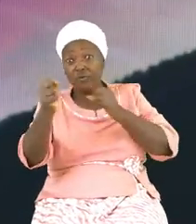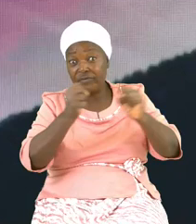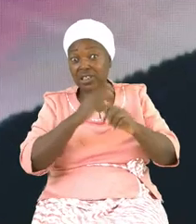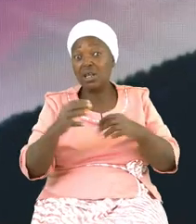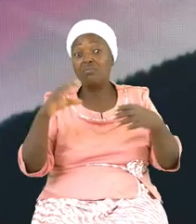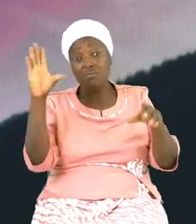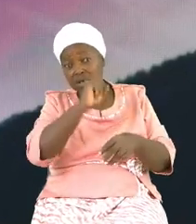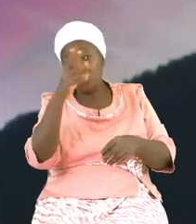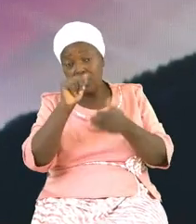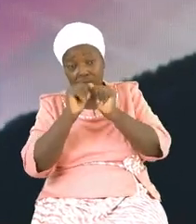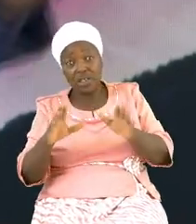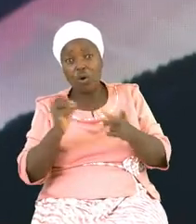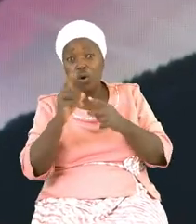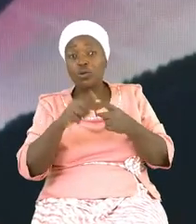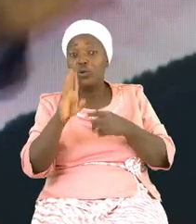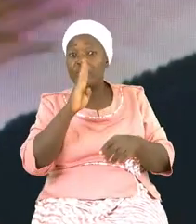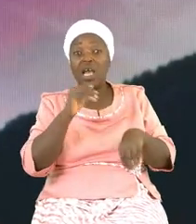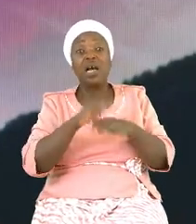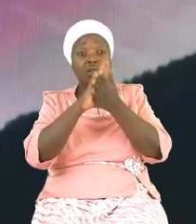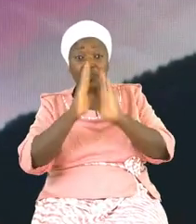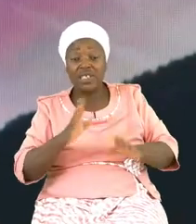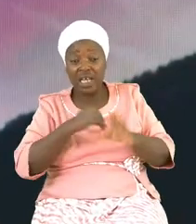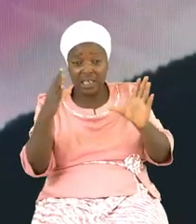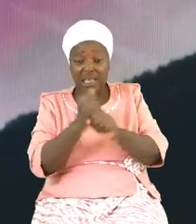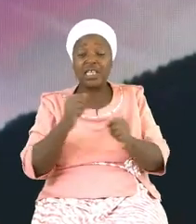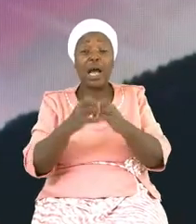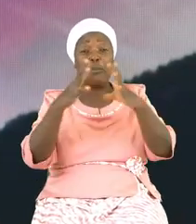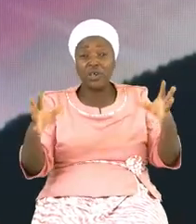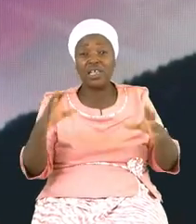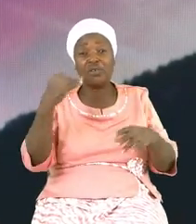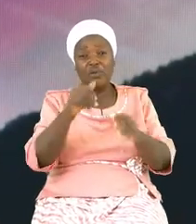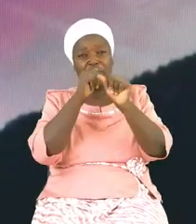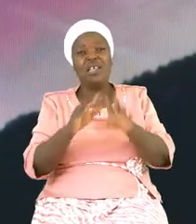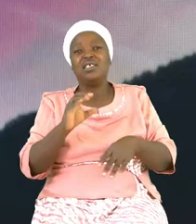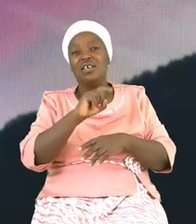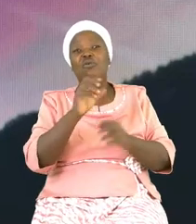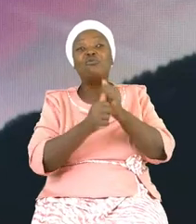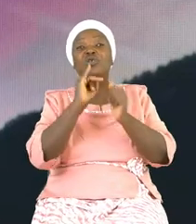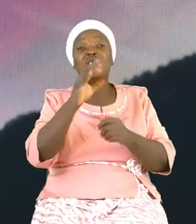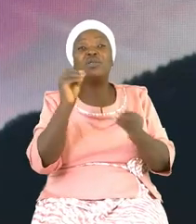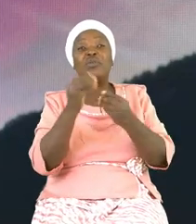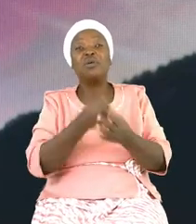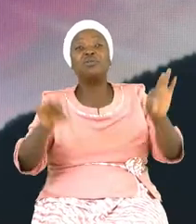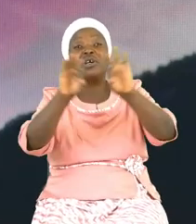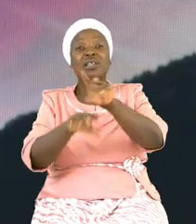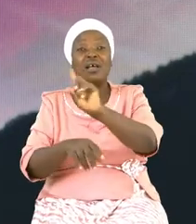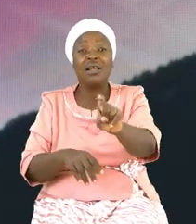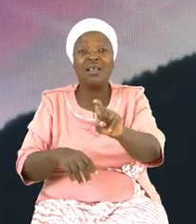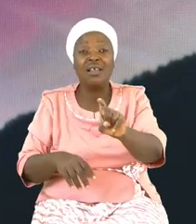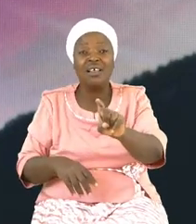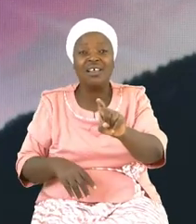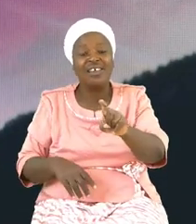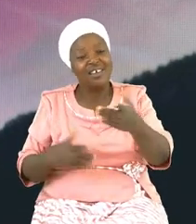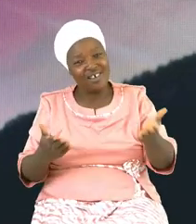blessing, or to be at peace and get abundance of blessings? Which one is better? Be at